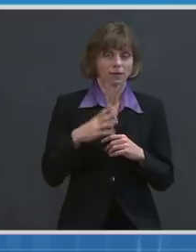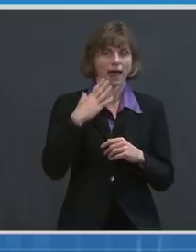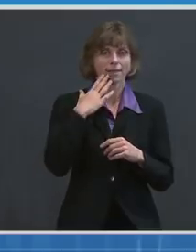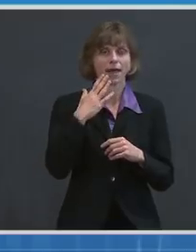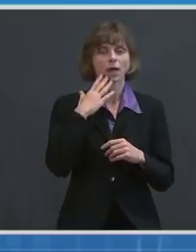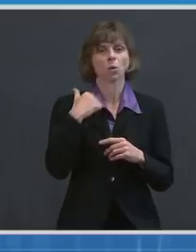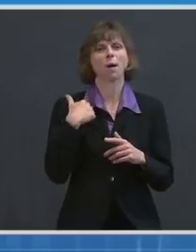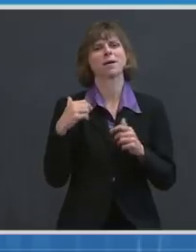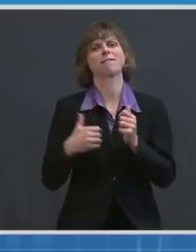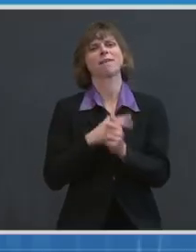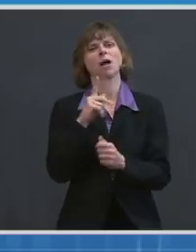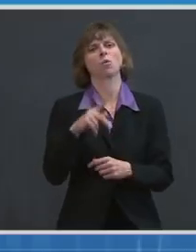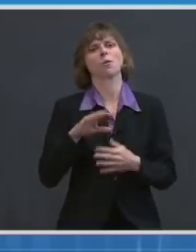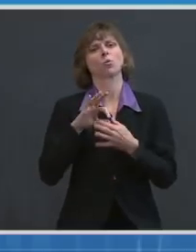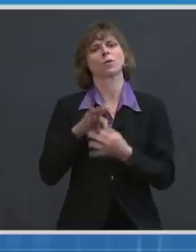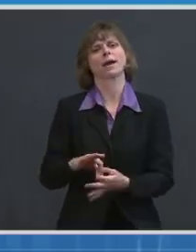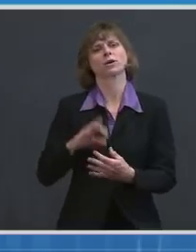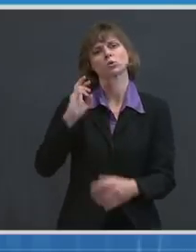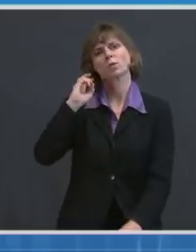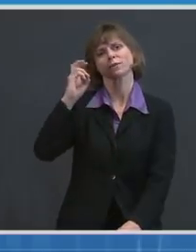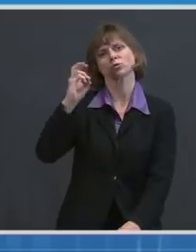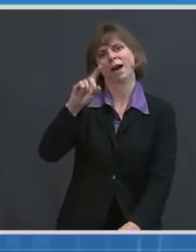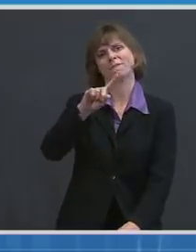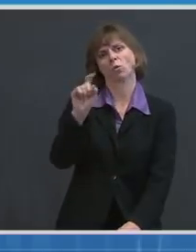up on the travel question there, because